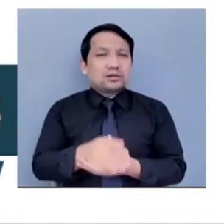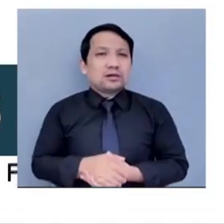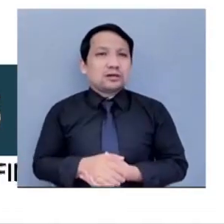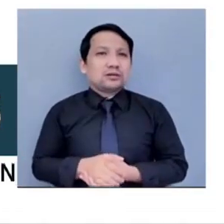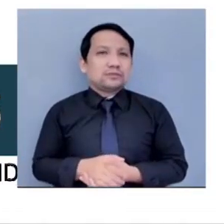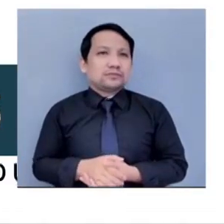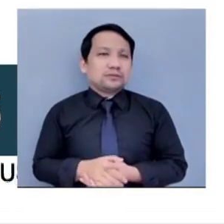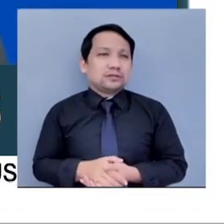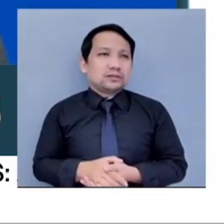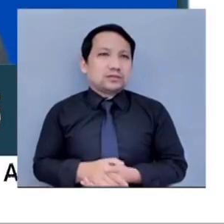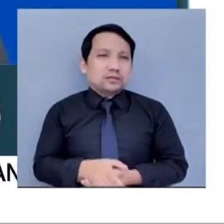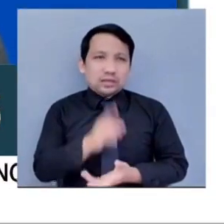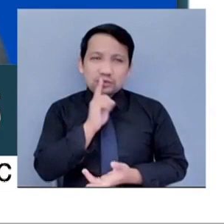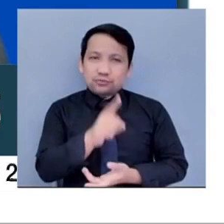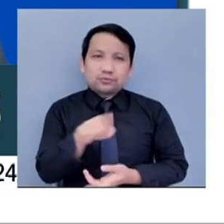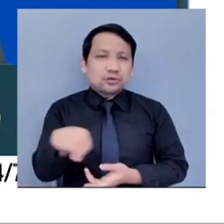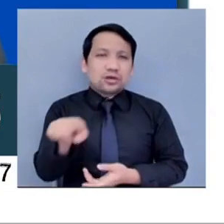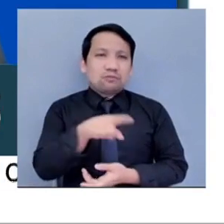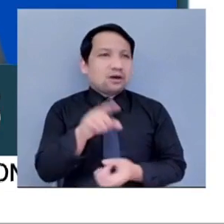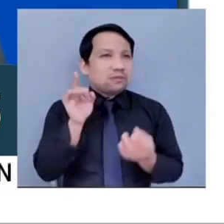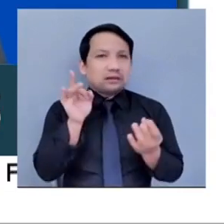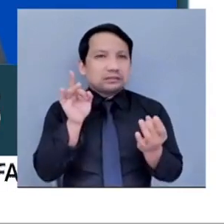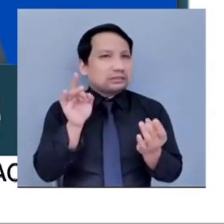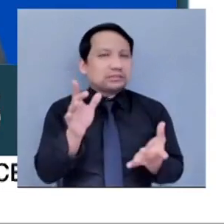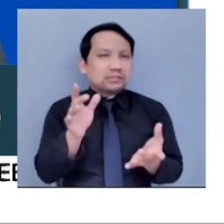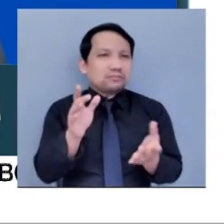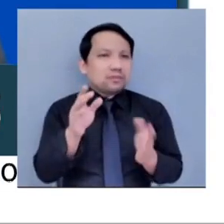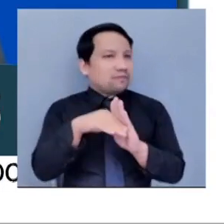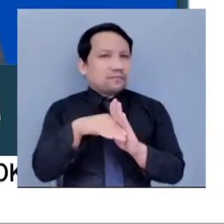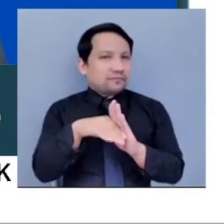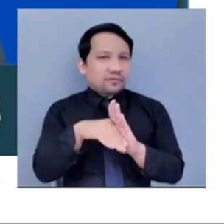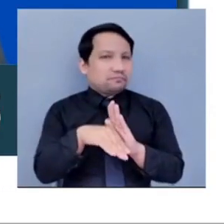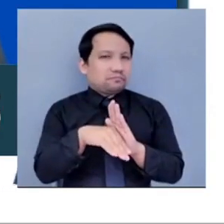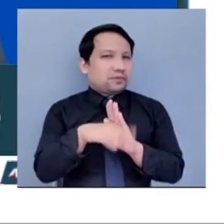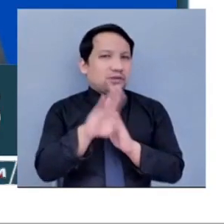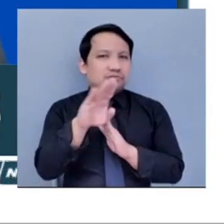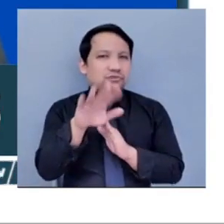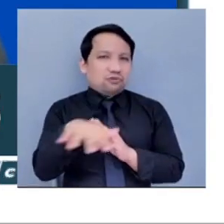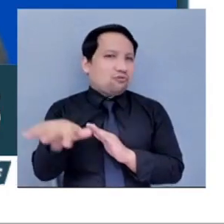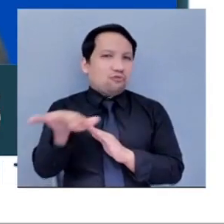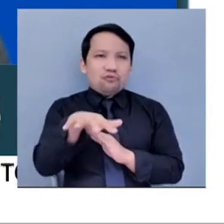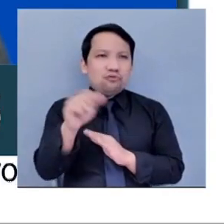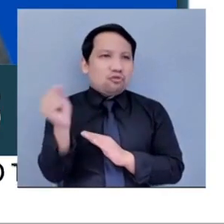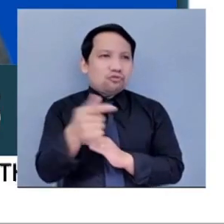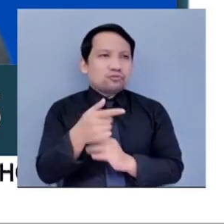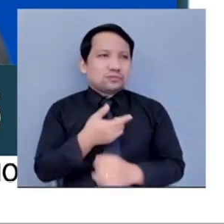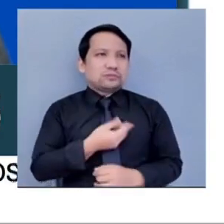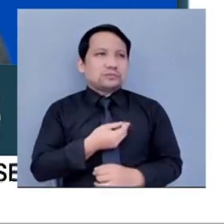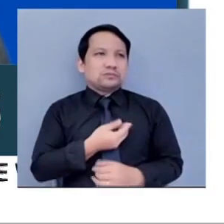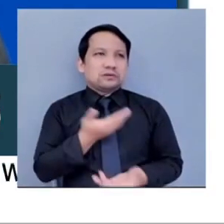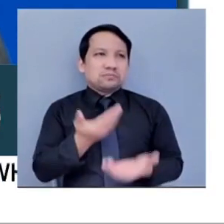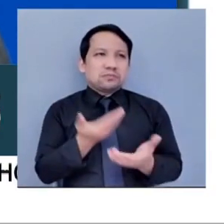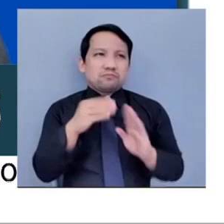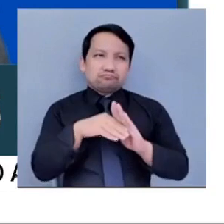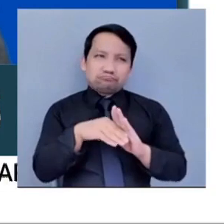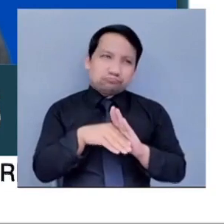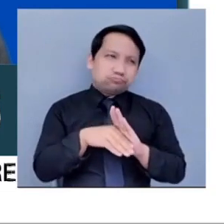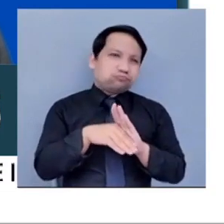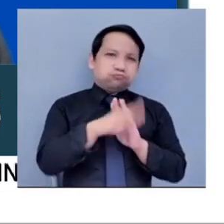risk factors and concerns, Carmina. Inflation, everybody else feels that. We have seen